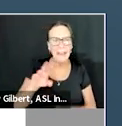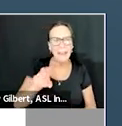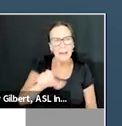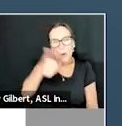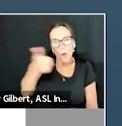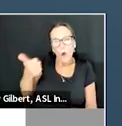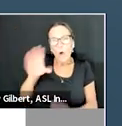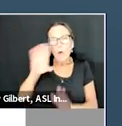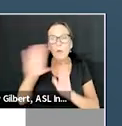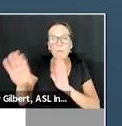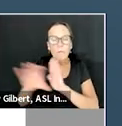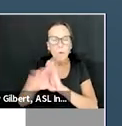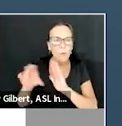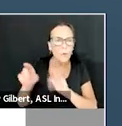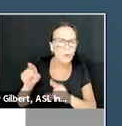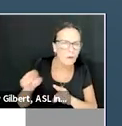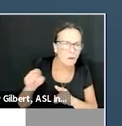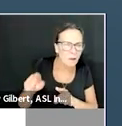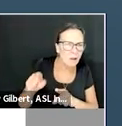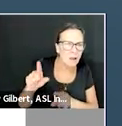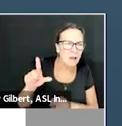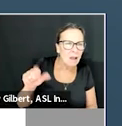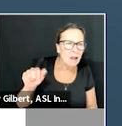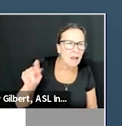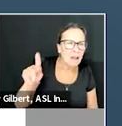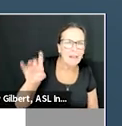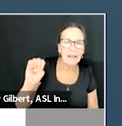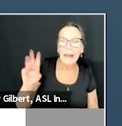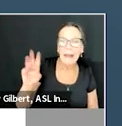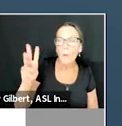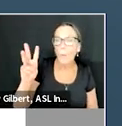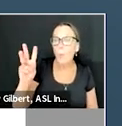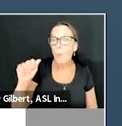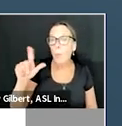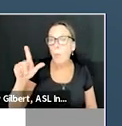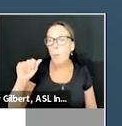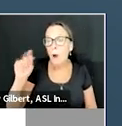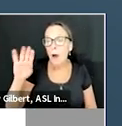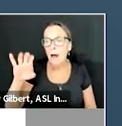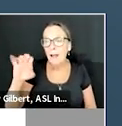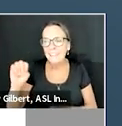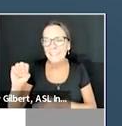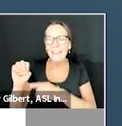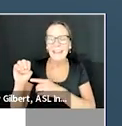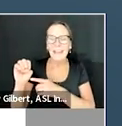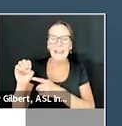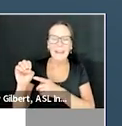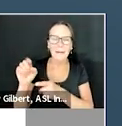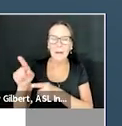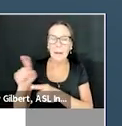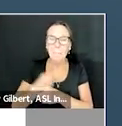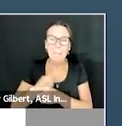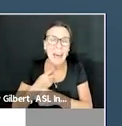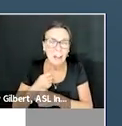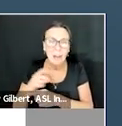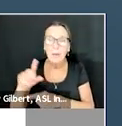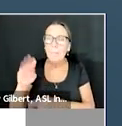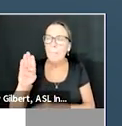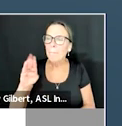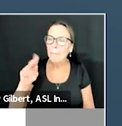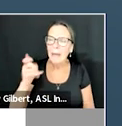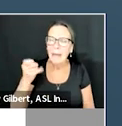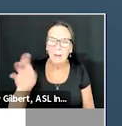is from the Lake Wallace Sensory Trail in Belchertown that has a guide wire and